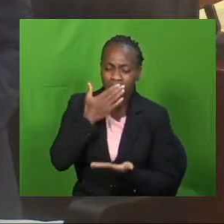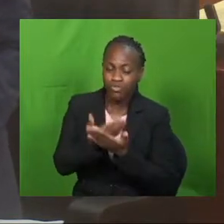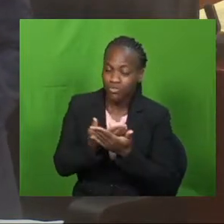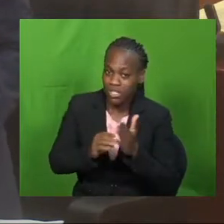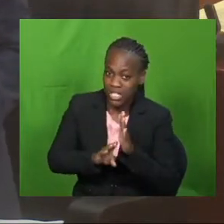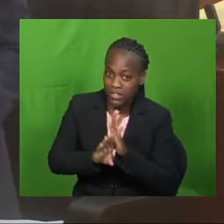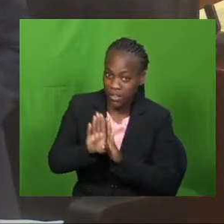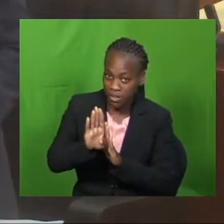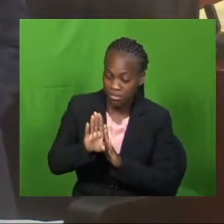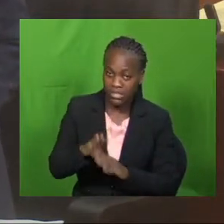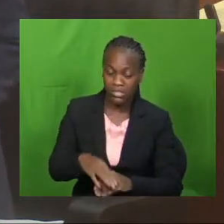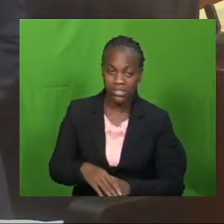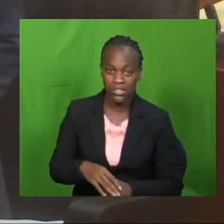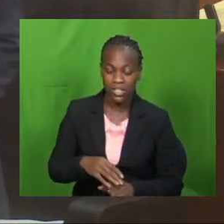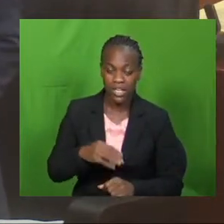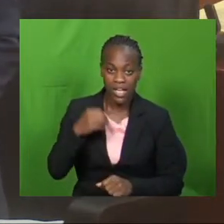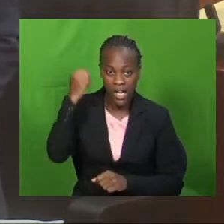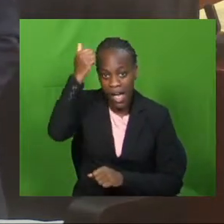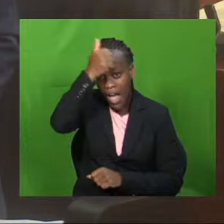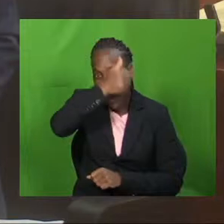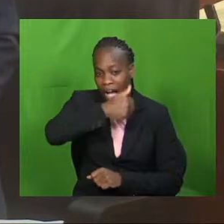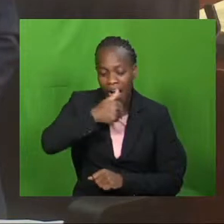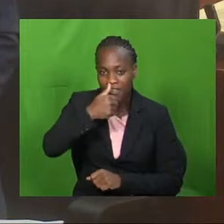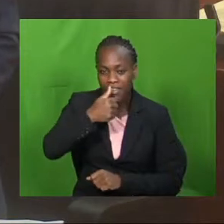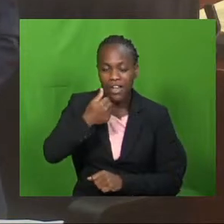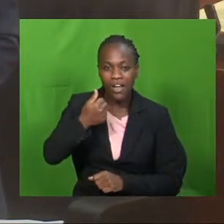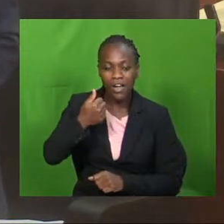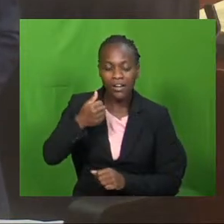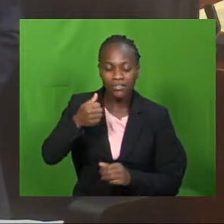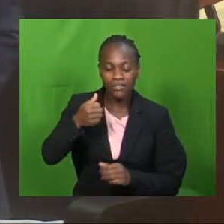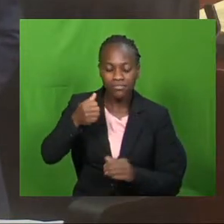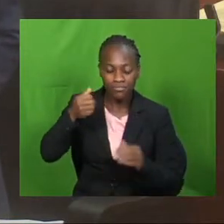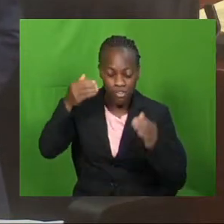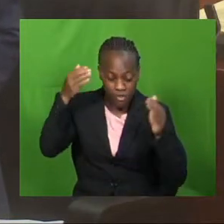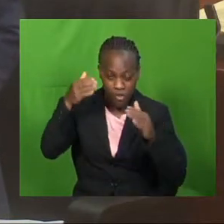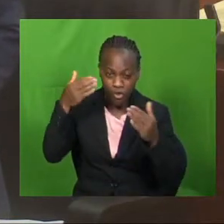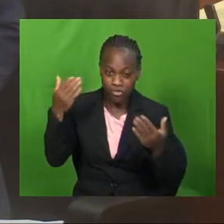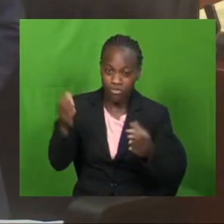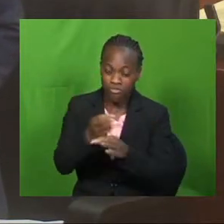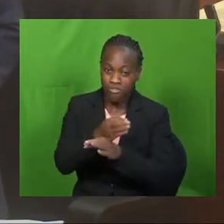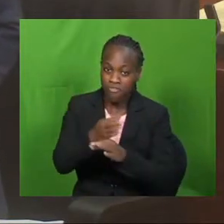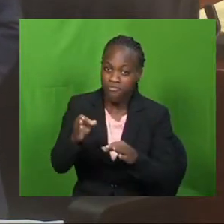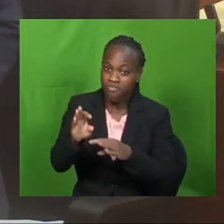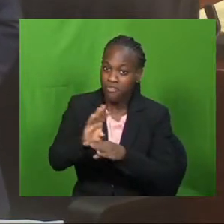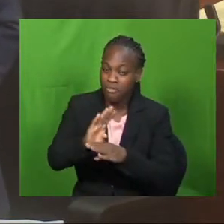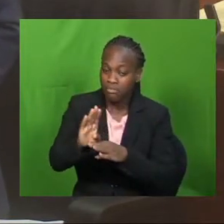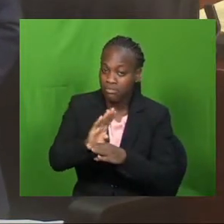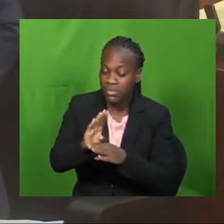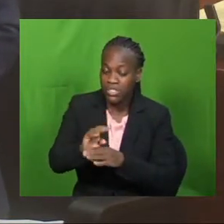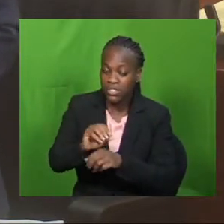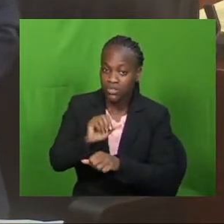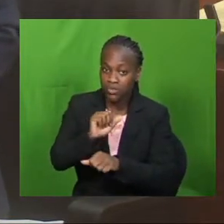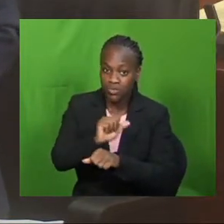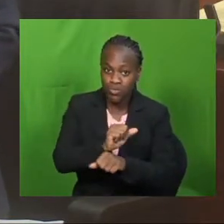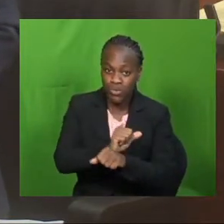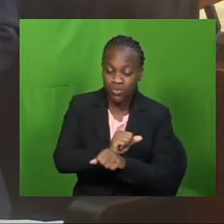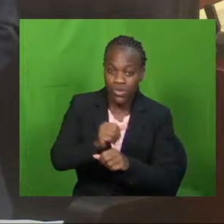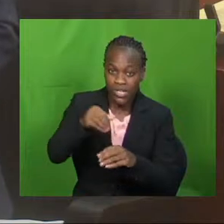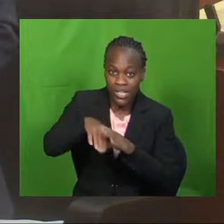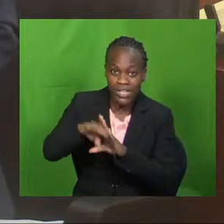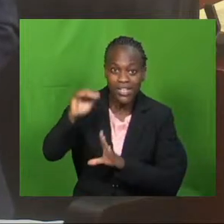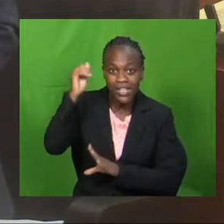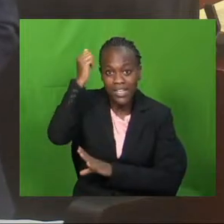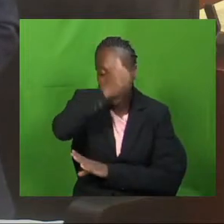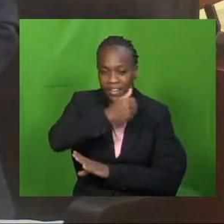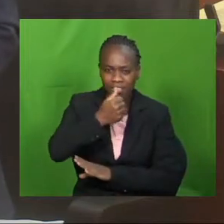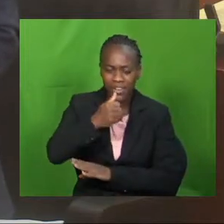The African Continental Free Trade Area, therefore, presents an opportunity for the African continent to build